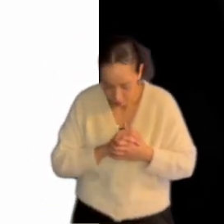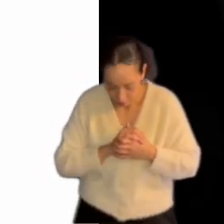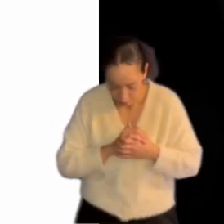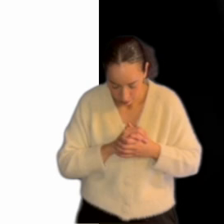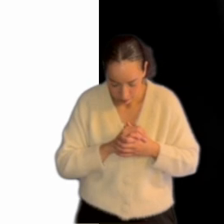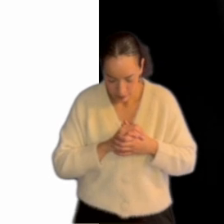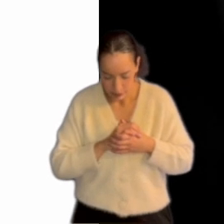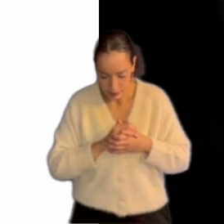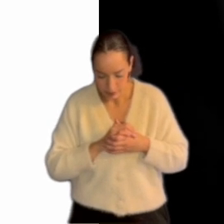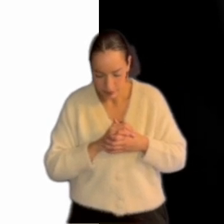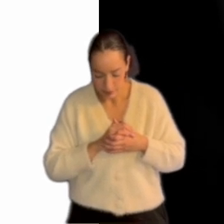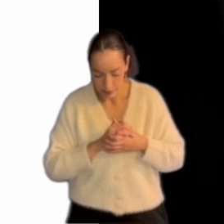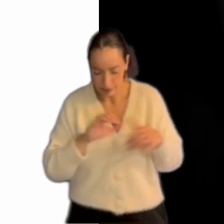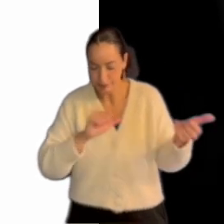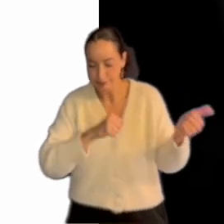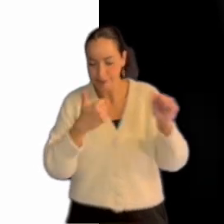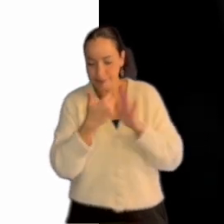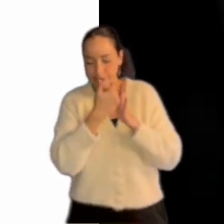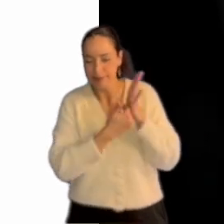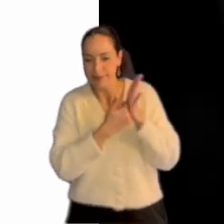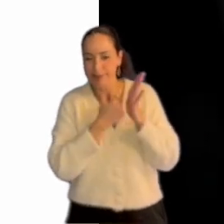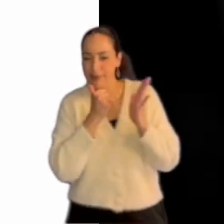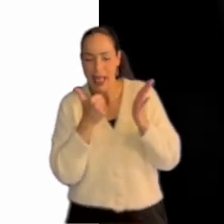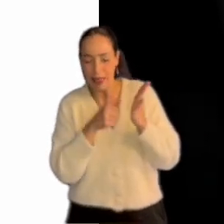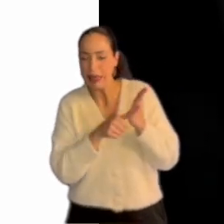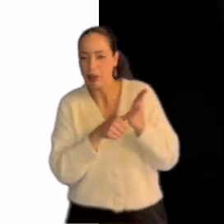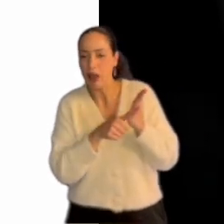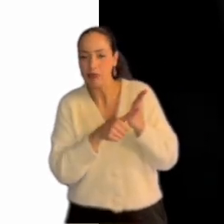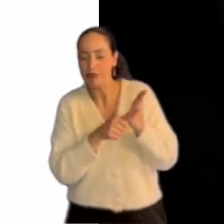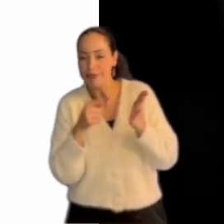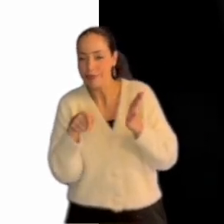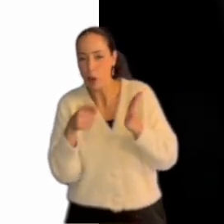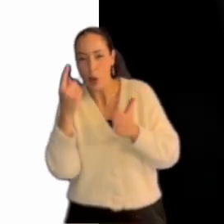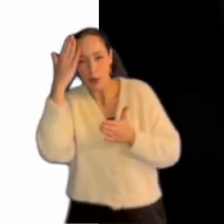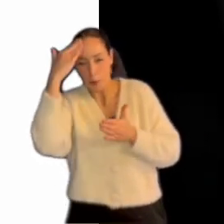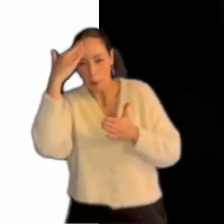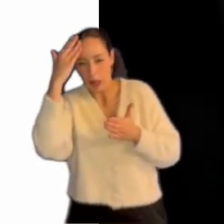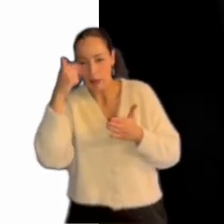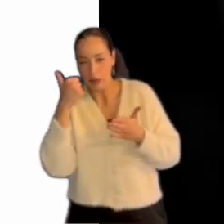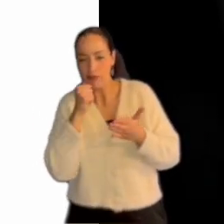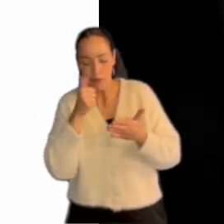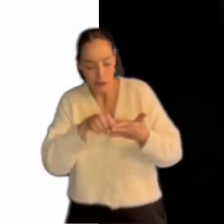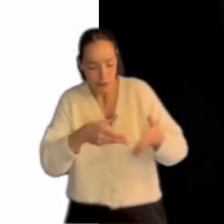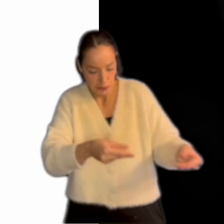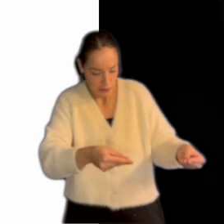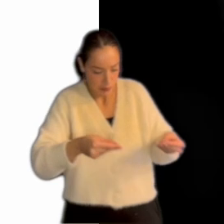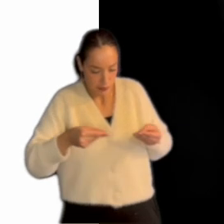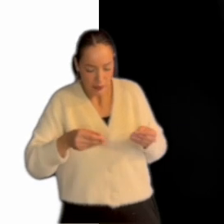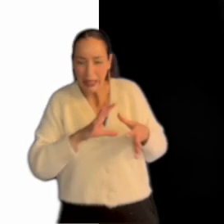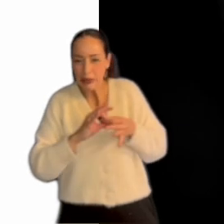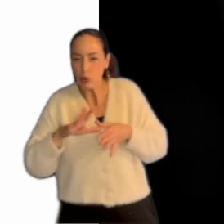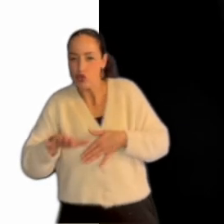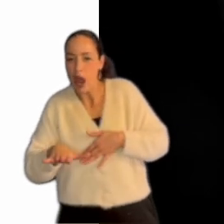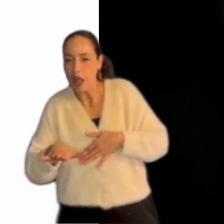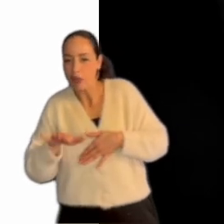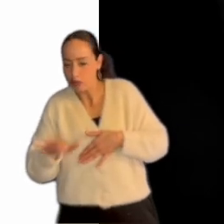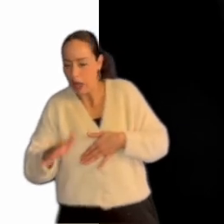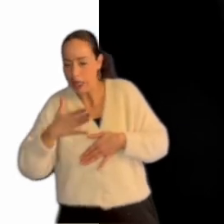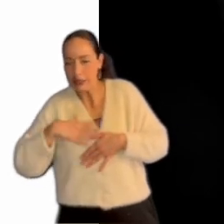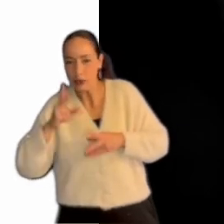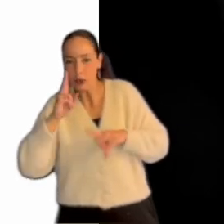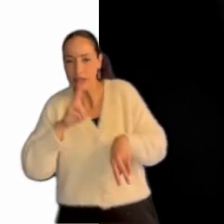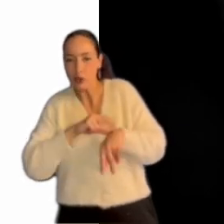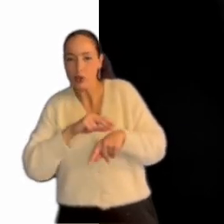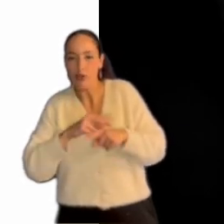The next slide shares a letter which was received by a mother in relation to an appointment for her child to see a specialist about her eyesight. The mother had